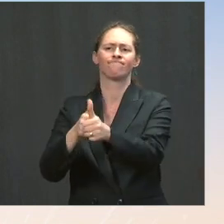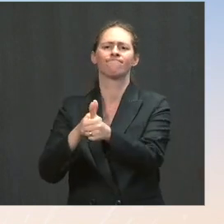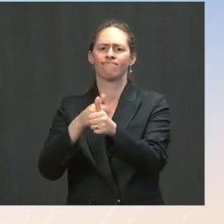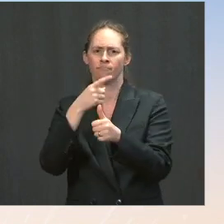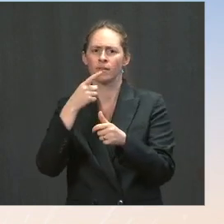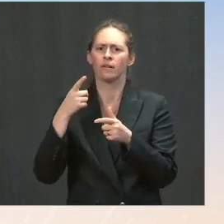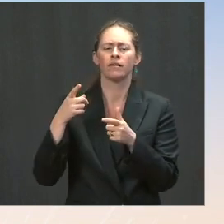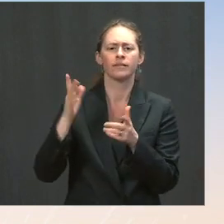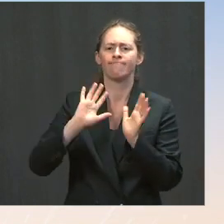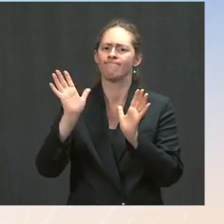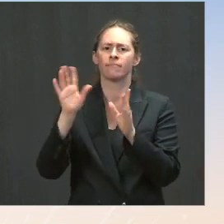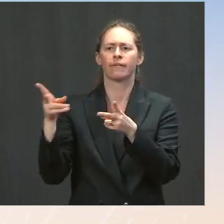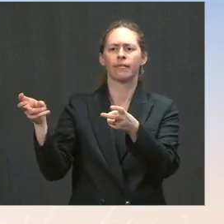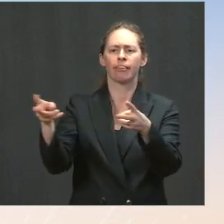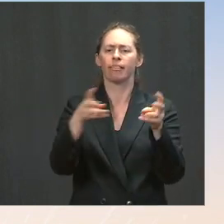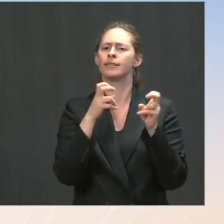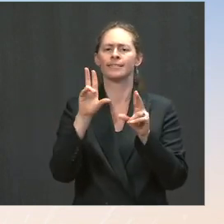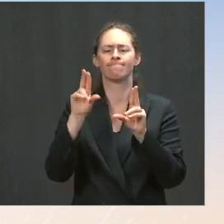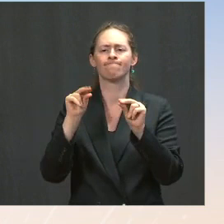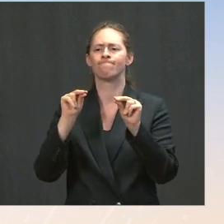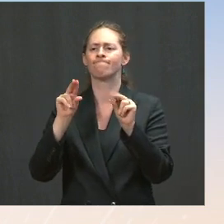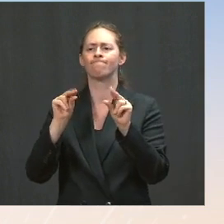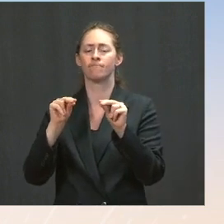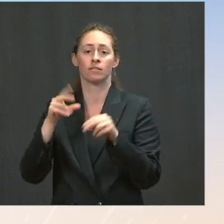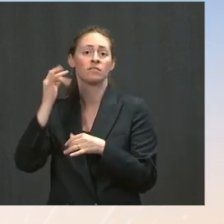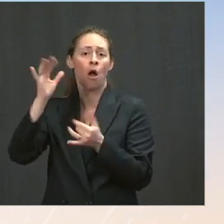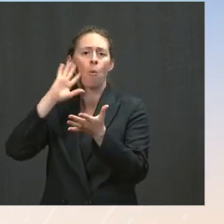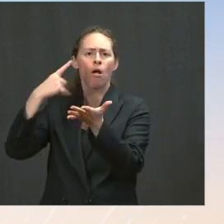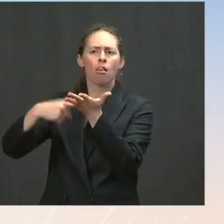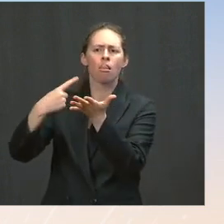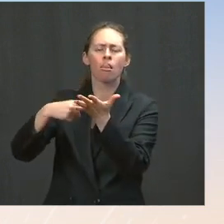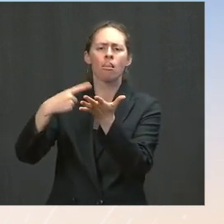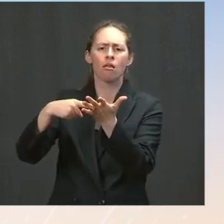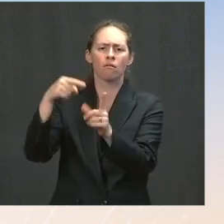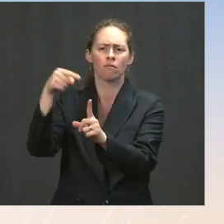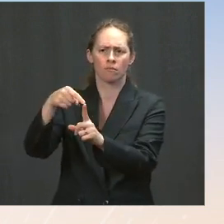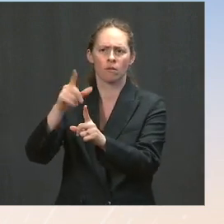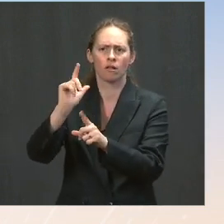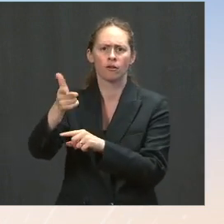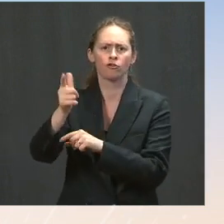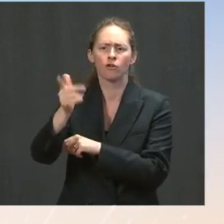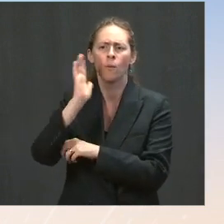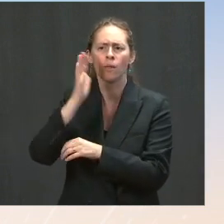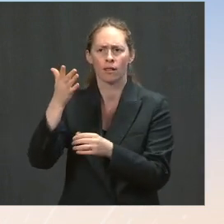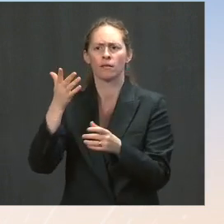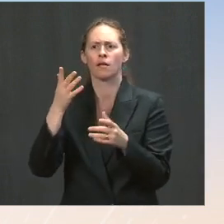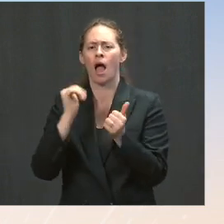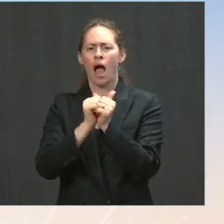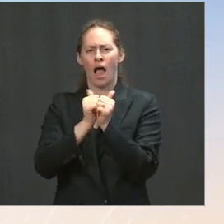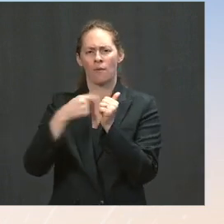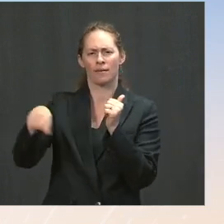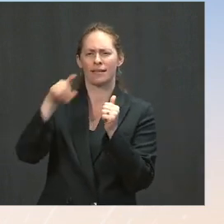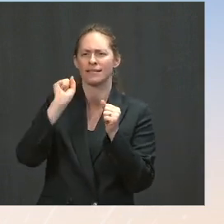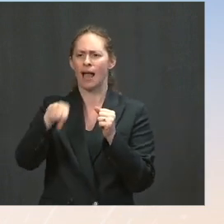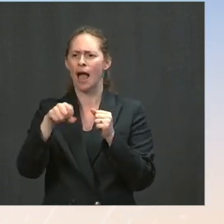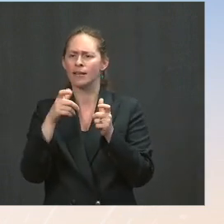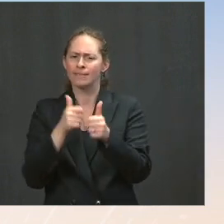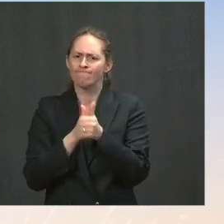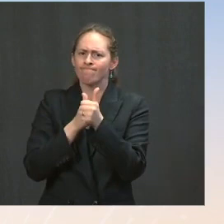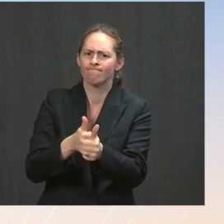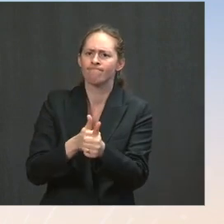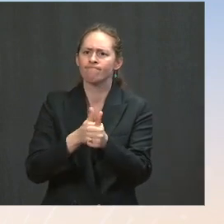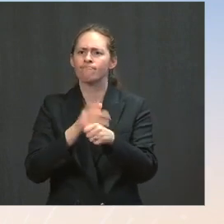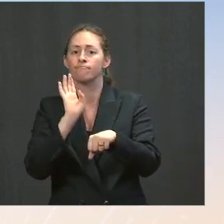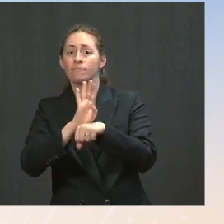line with what the President was talking about when he called for more robust enforcement of the antitrust laws in his executive order to promote